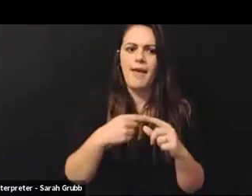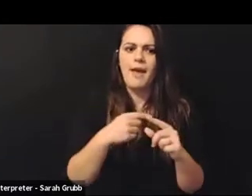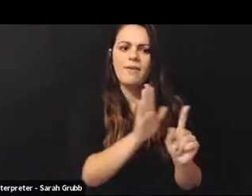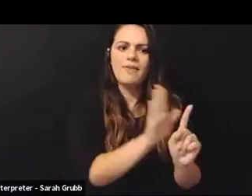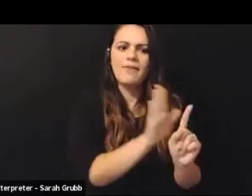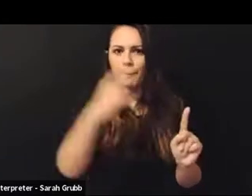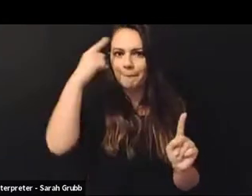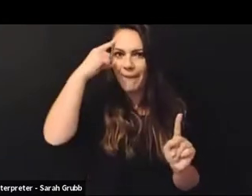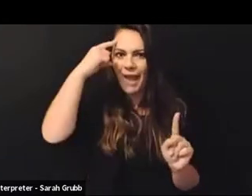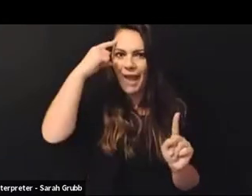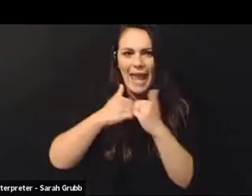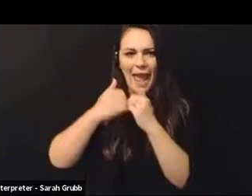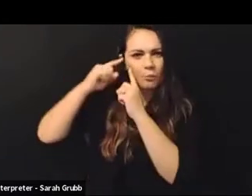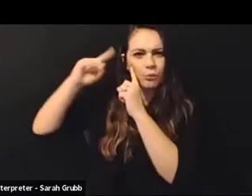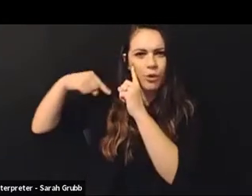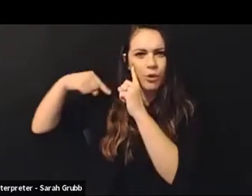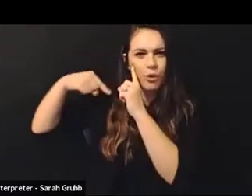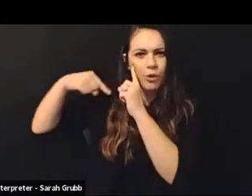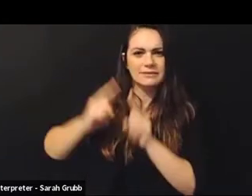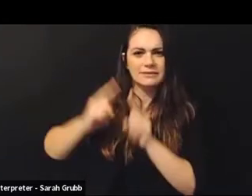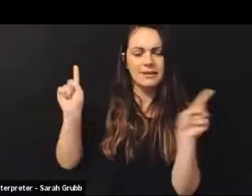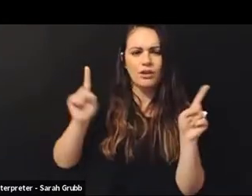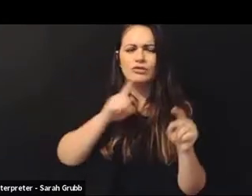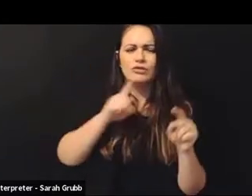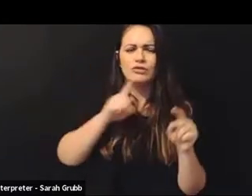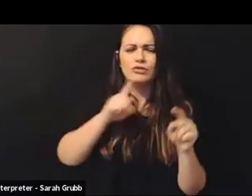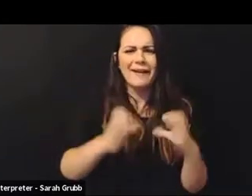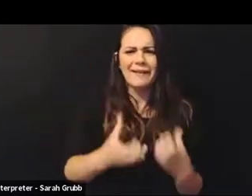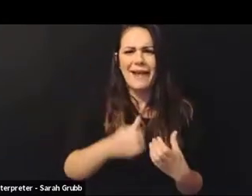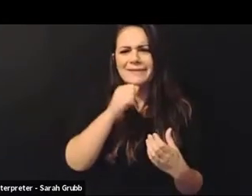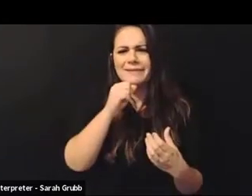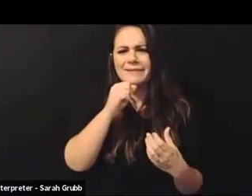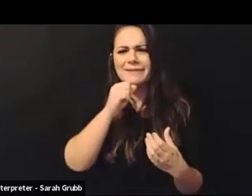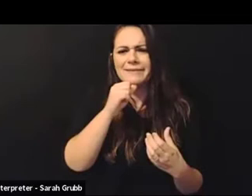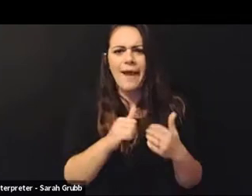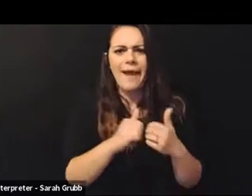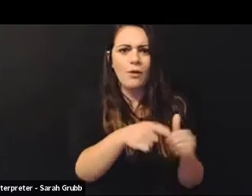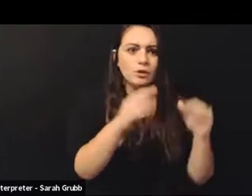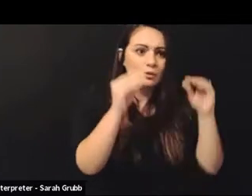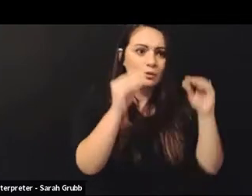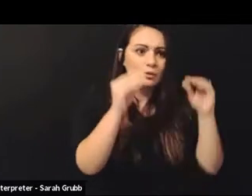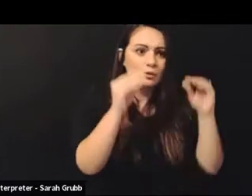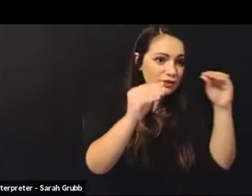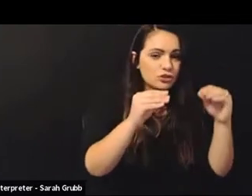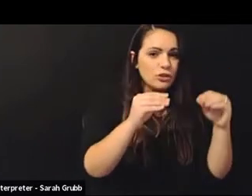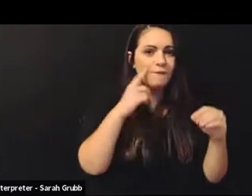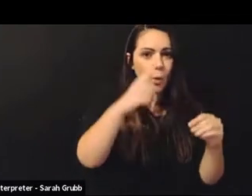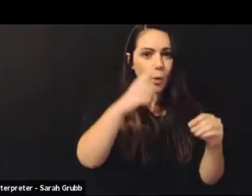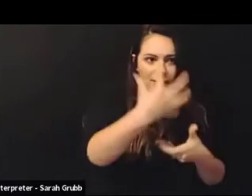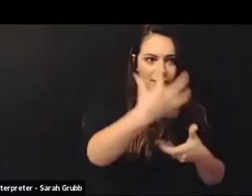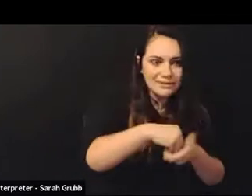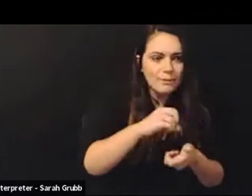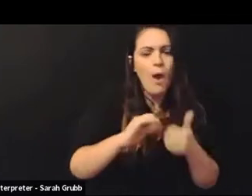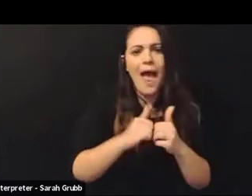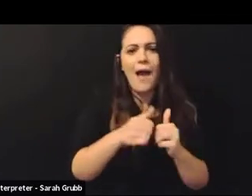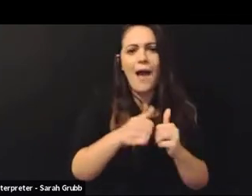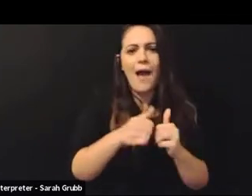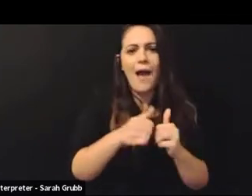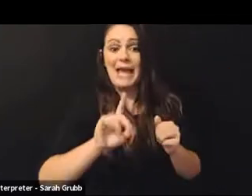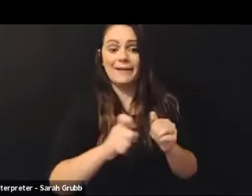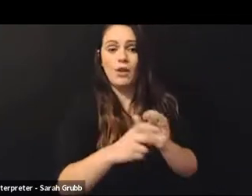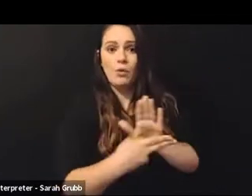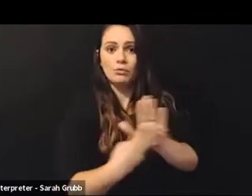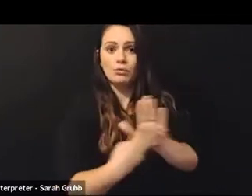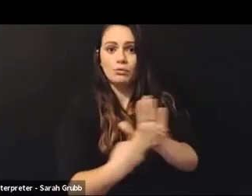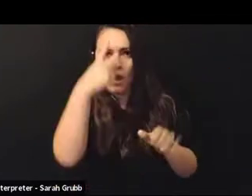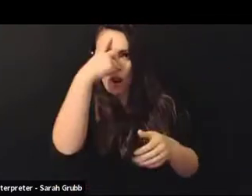about this is how you teach kids with autism, this is how you diagnose autism. It was really about how different and